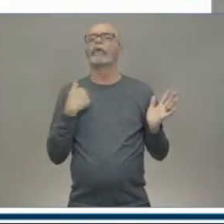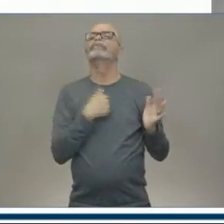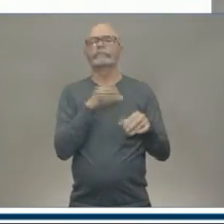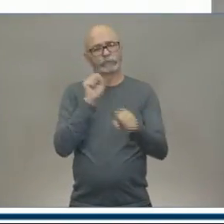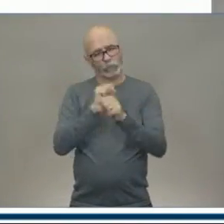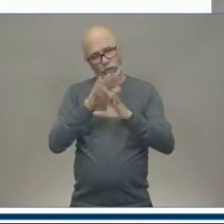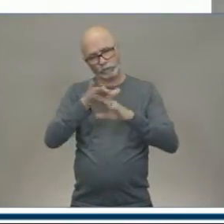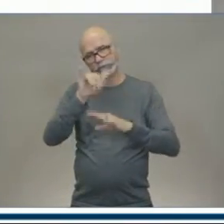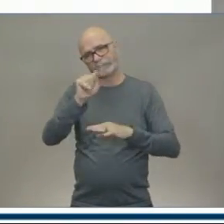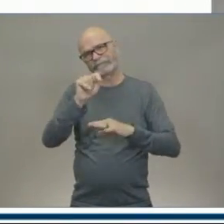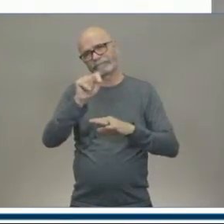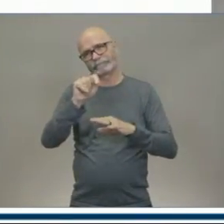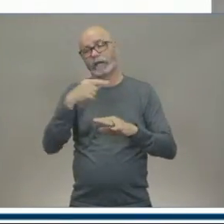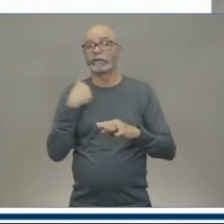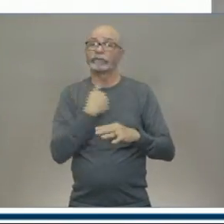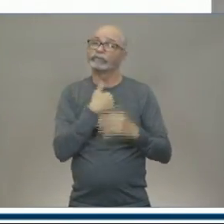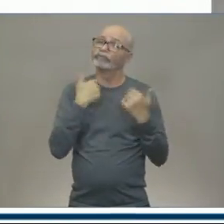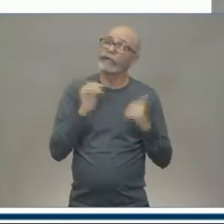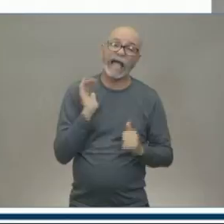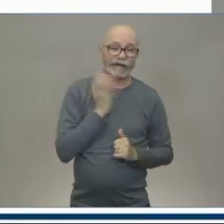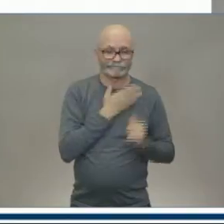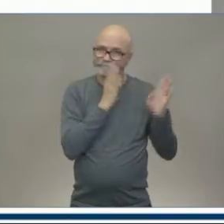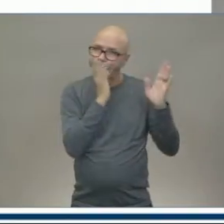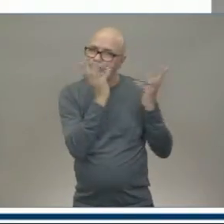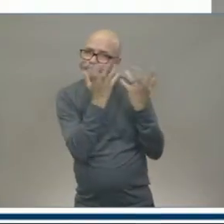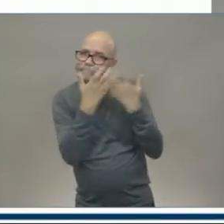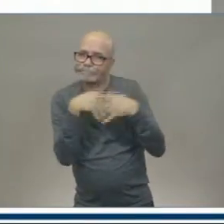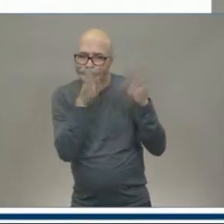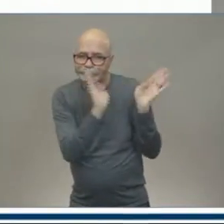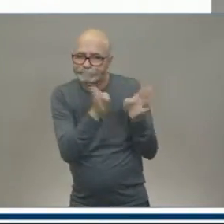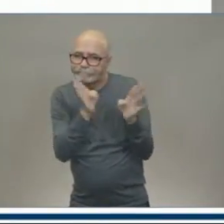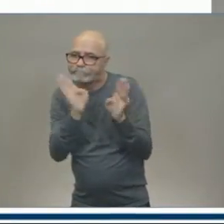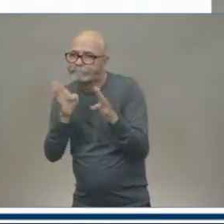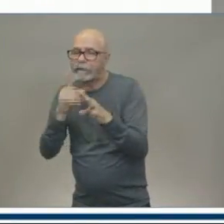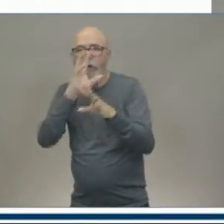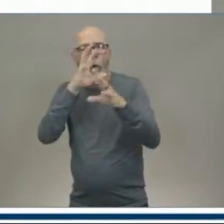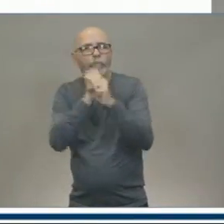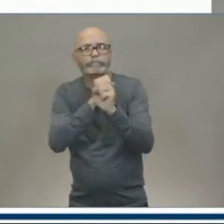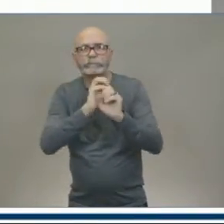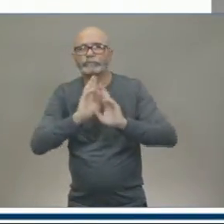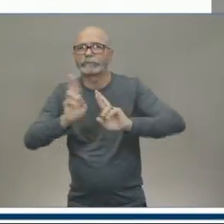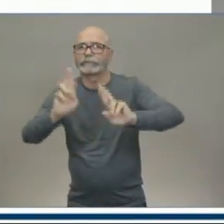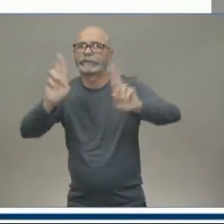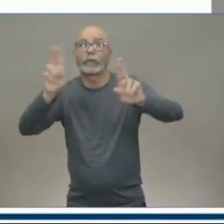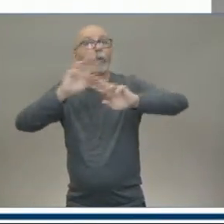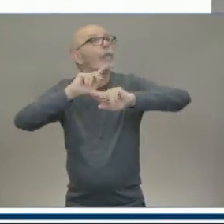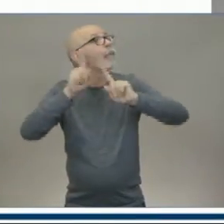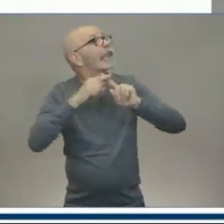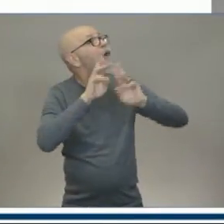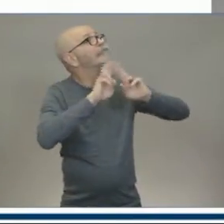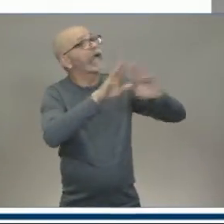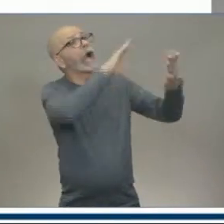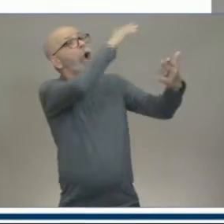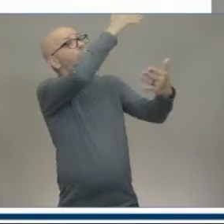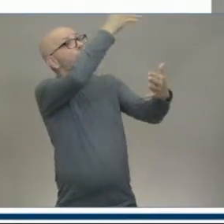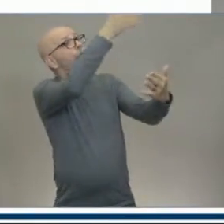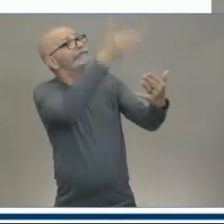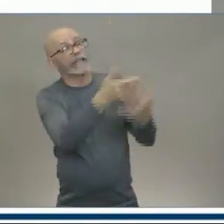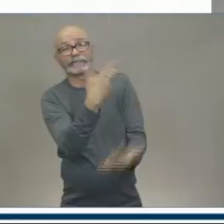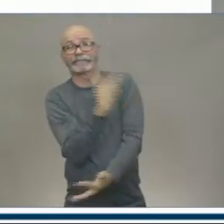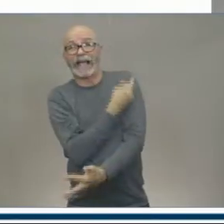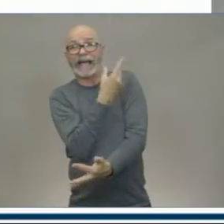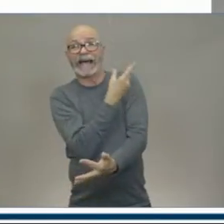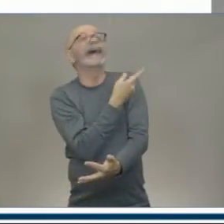get as much planning that we can done, so when vaccine becomes available, we can move that forward very